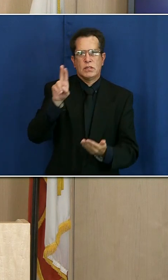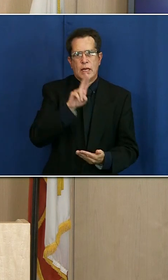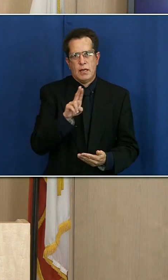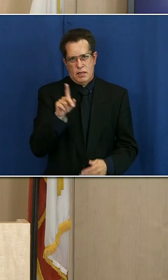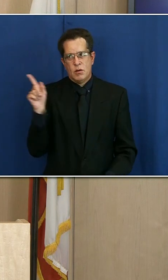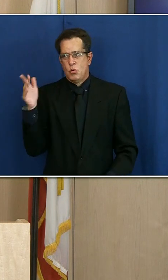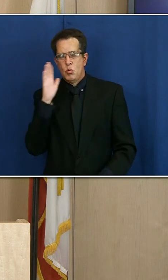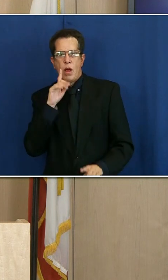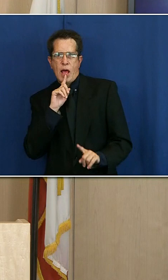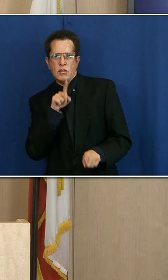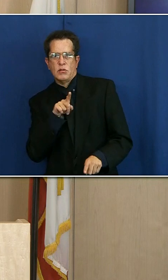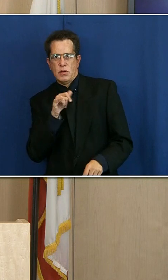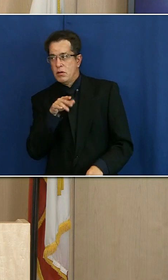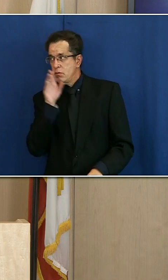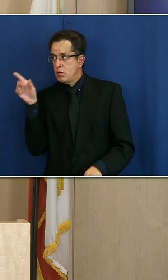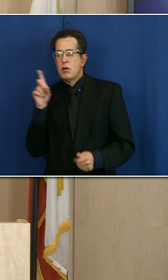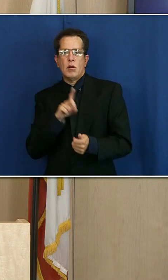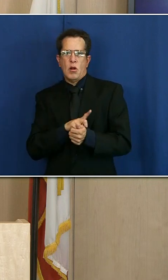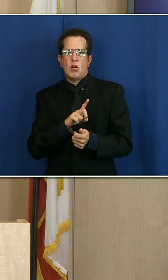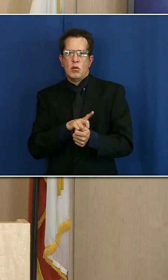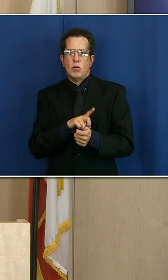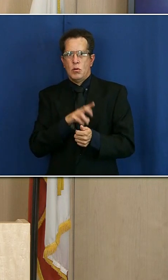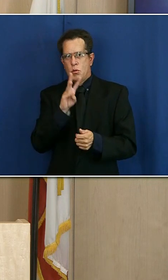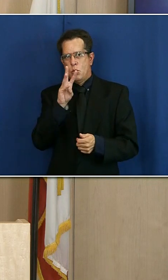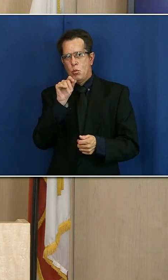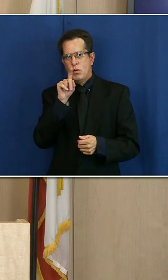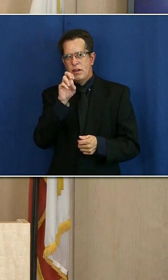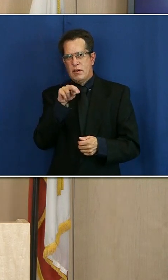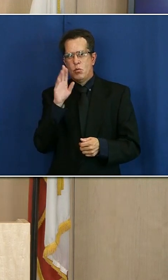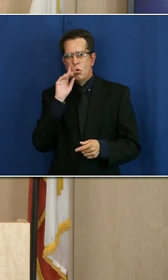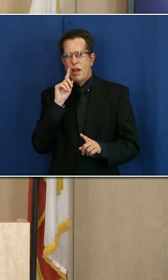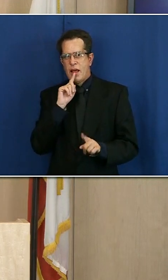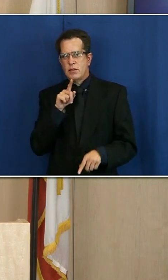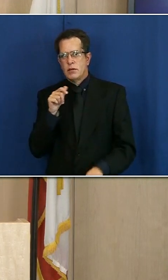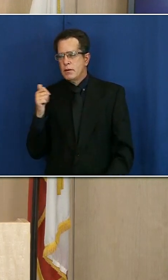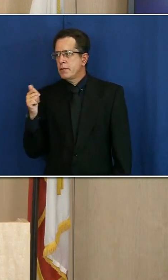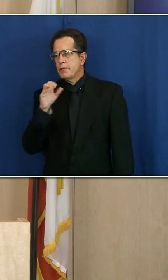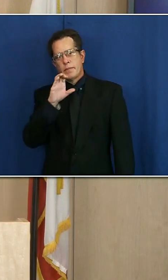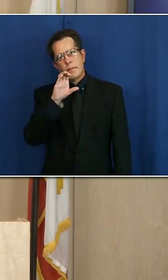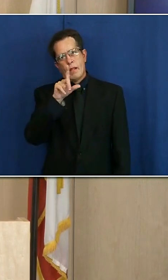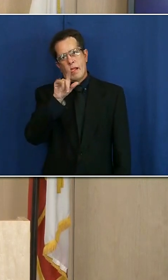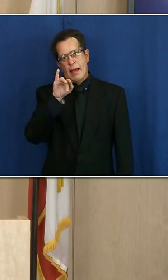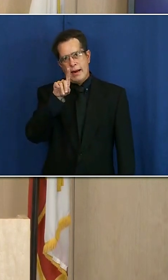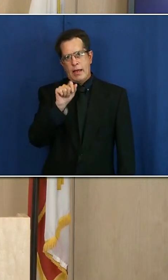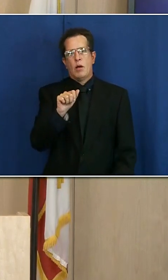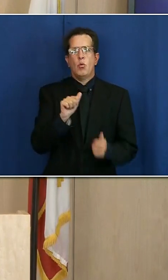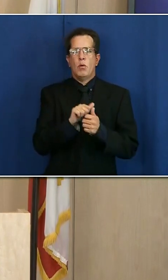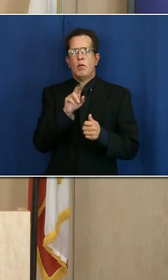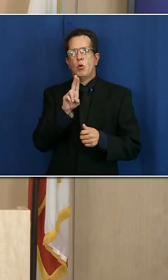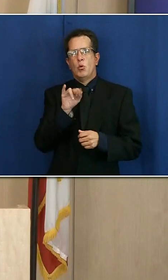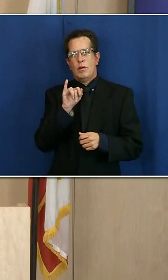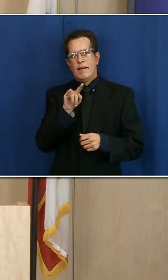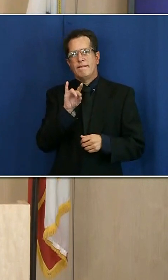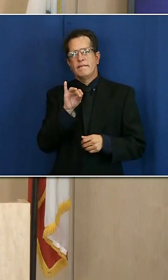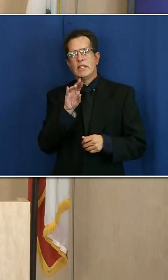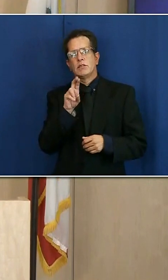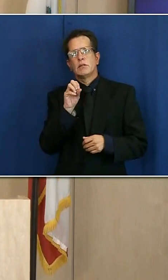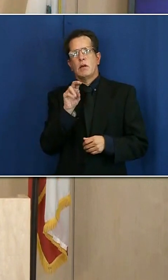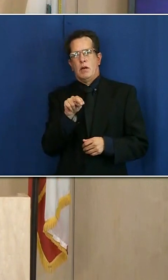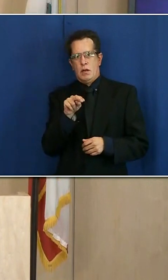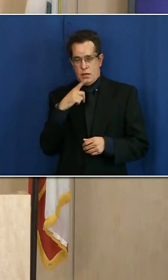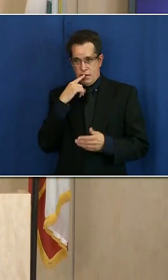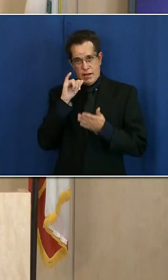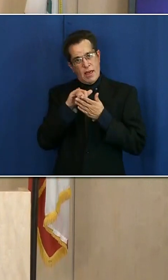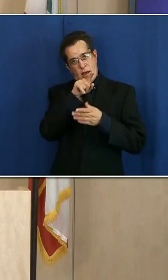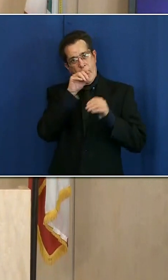and Dr. Wooten, if you want to come up and respond. Okay, so this first set of questions is from Claudia with Univision. The first question is, could the